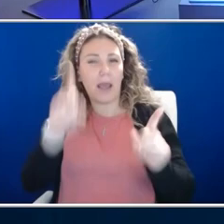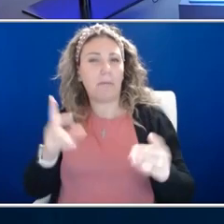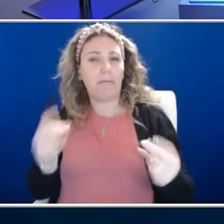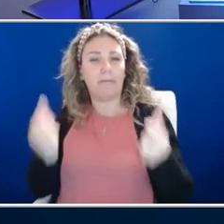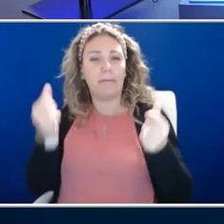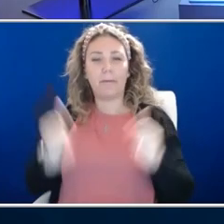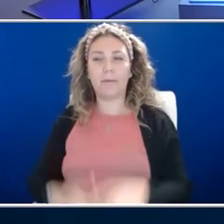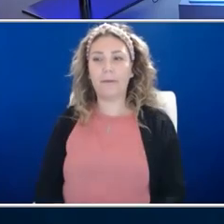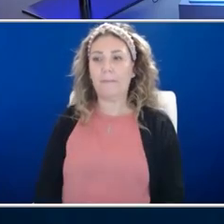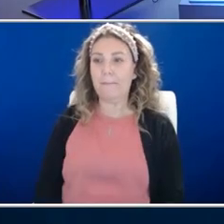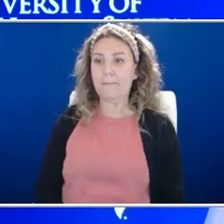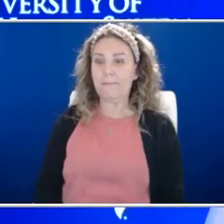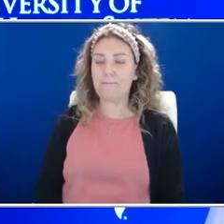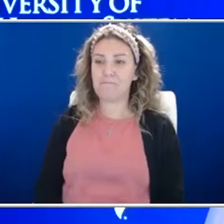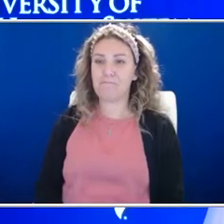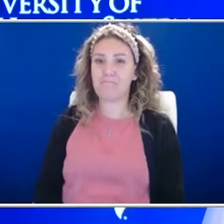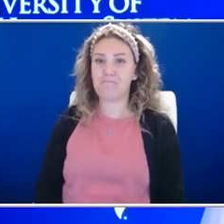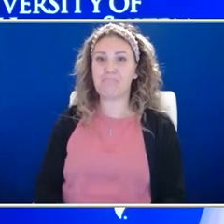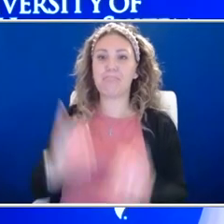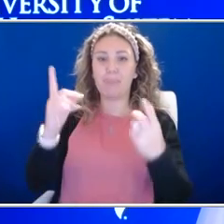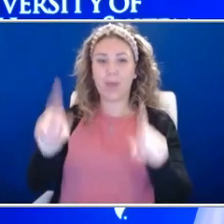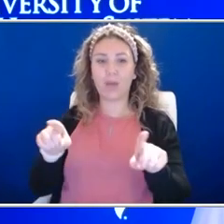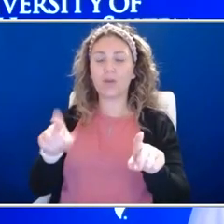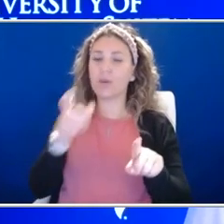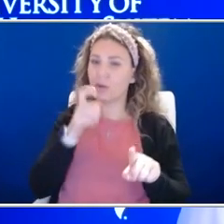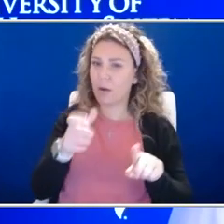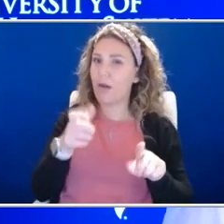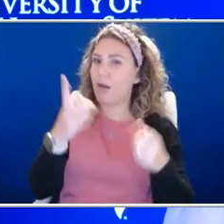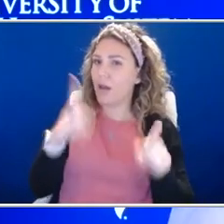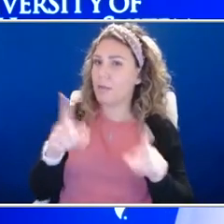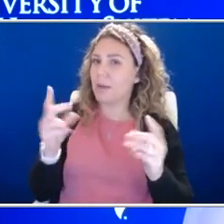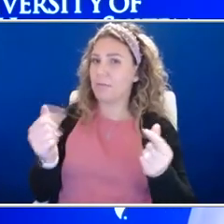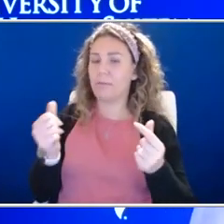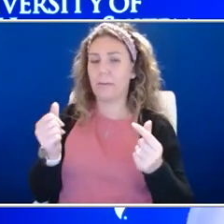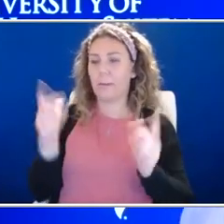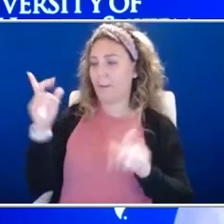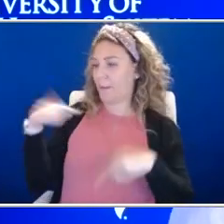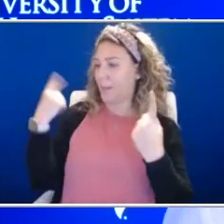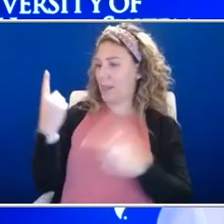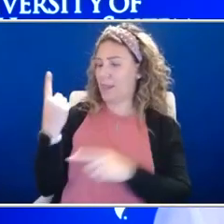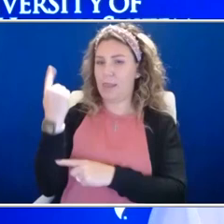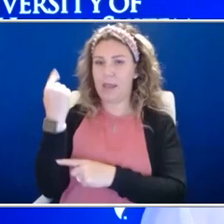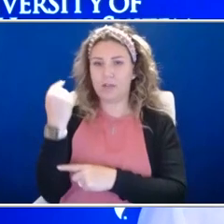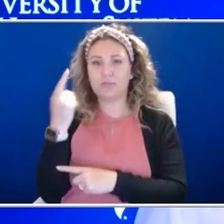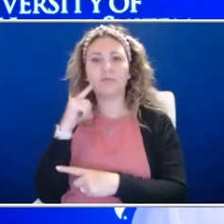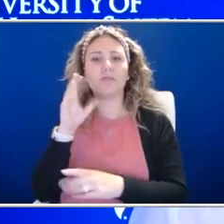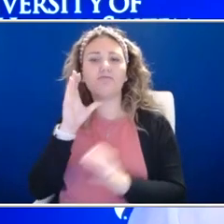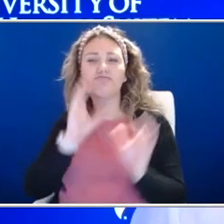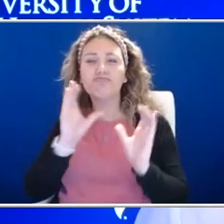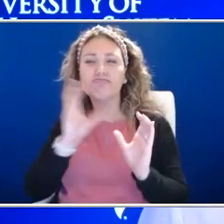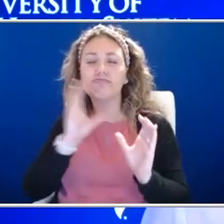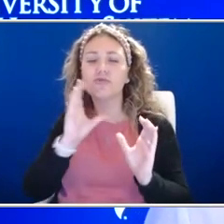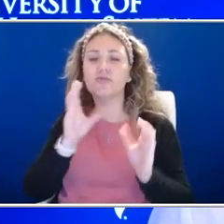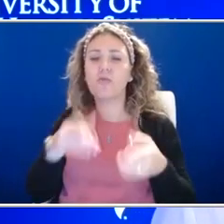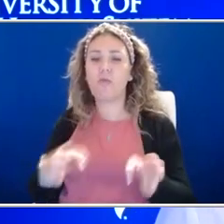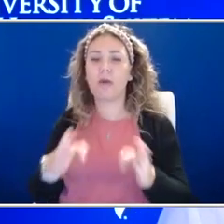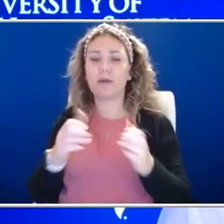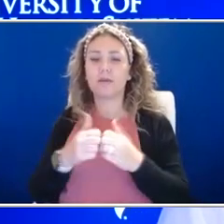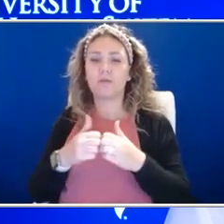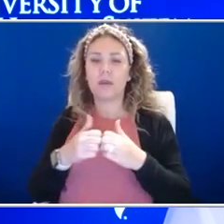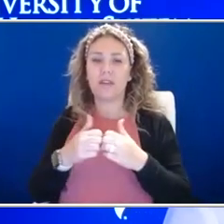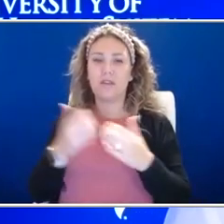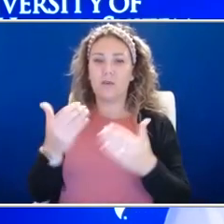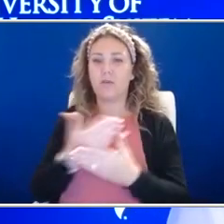I agree with you. Probably not happen right away. I think even since last year, they were looking for ways, especially with this platform of the